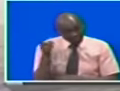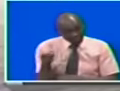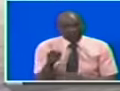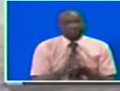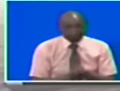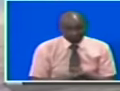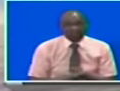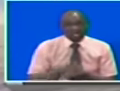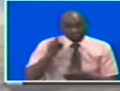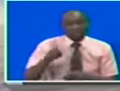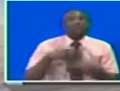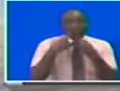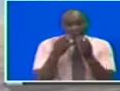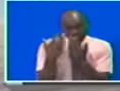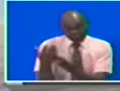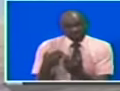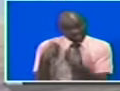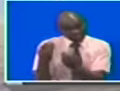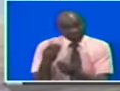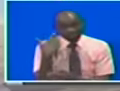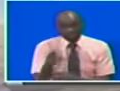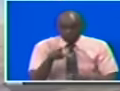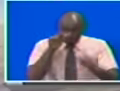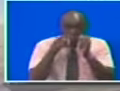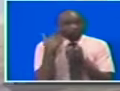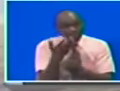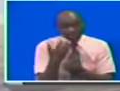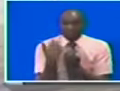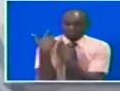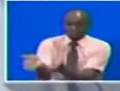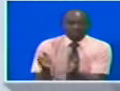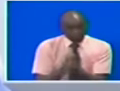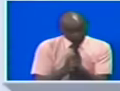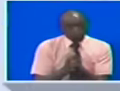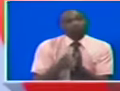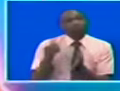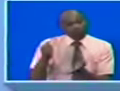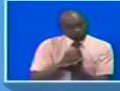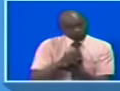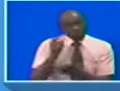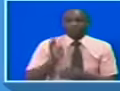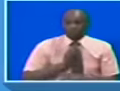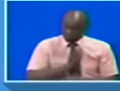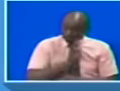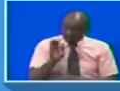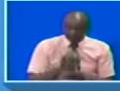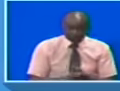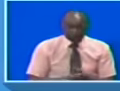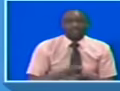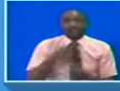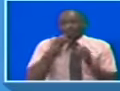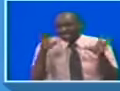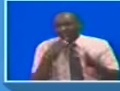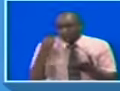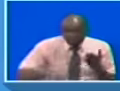after giving out his papers or delivering his papers for nomination to the Wiper Democratic Party Elections Board. But he clarifies that